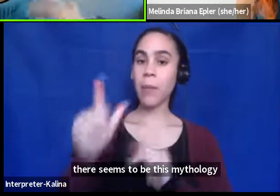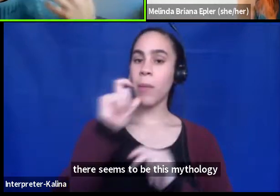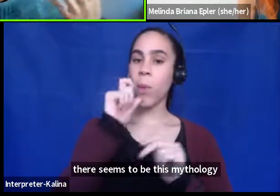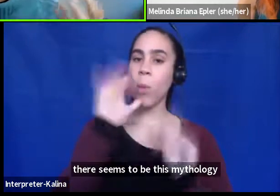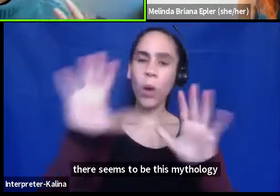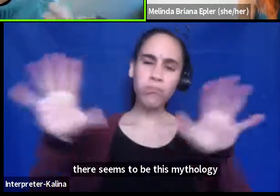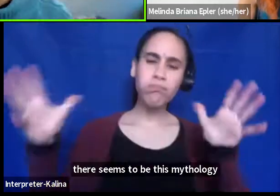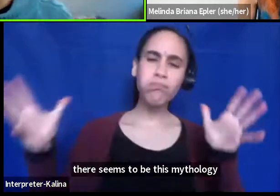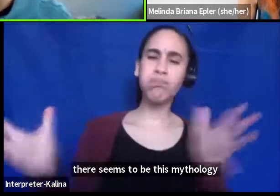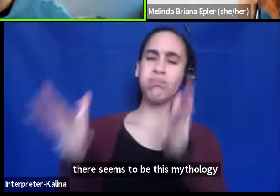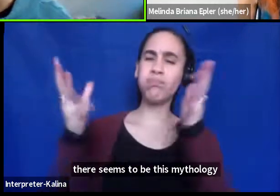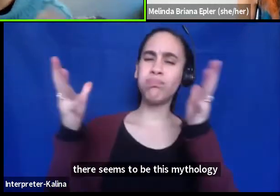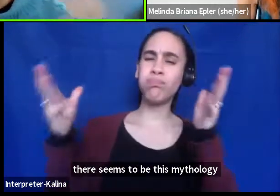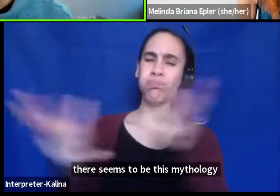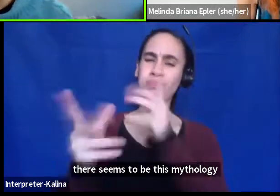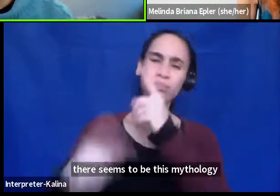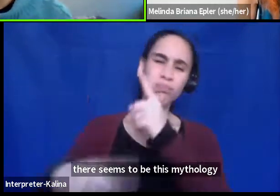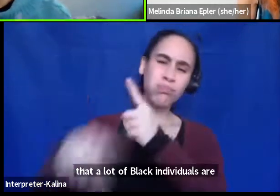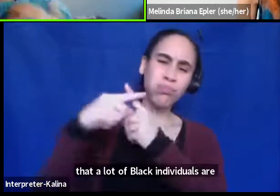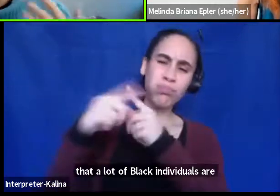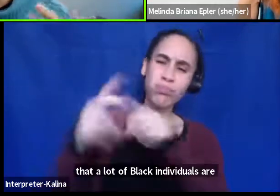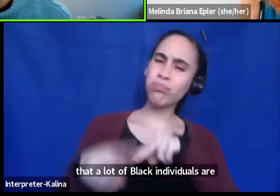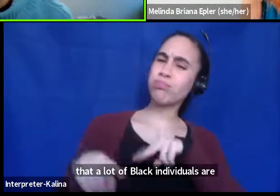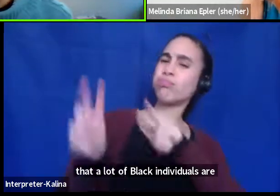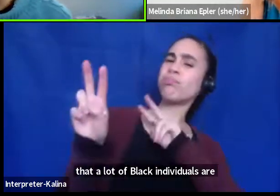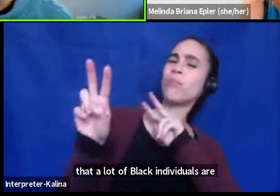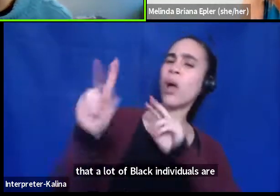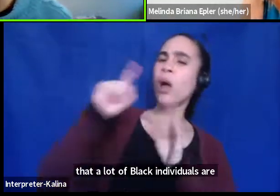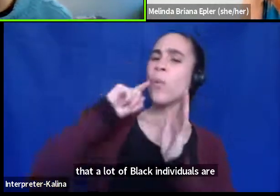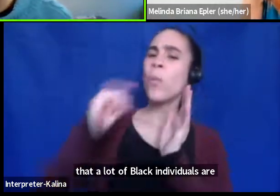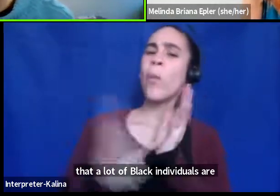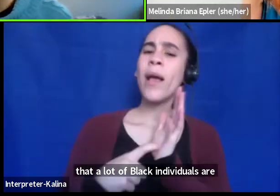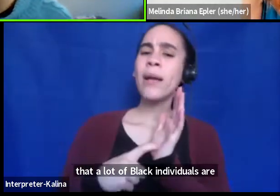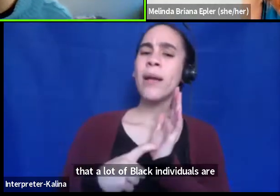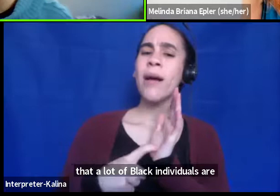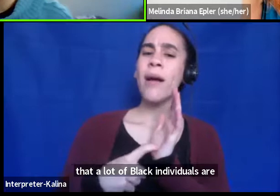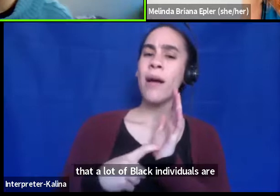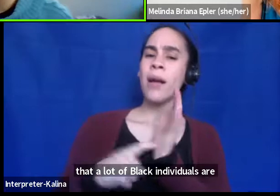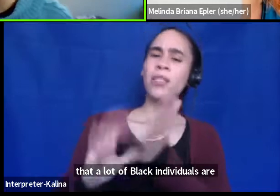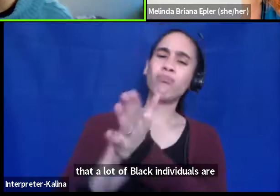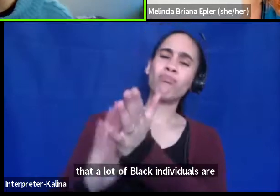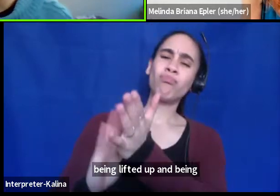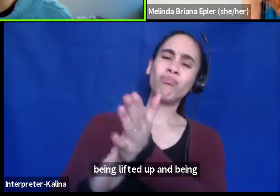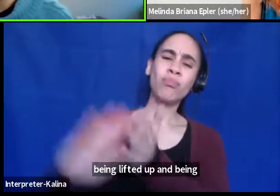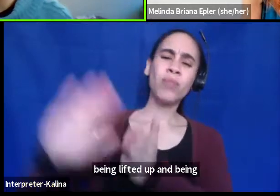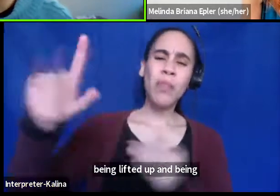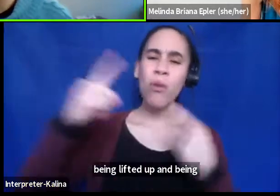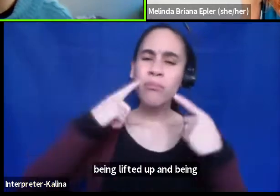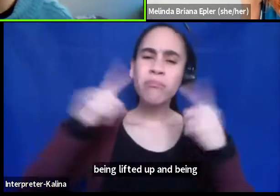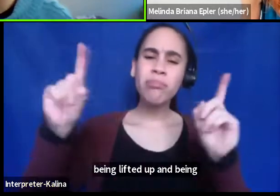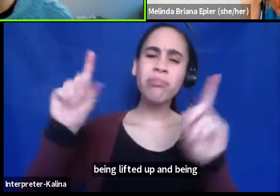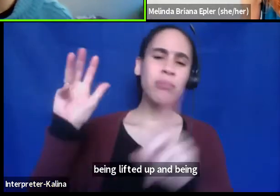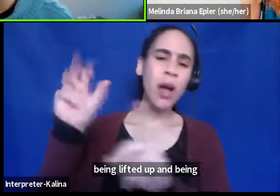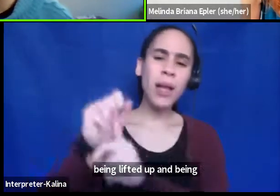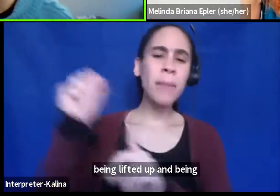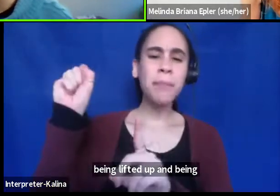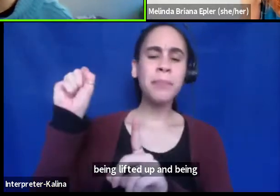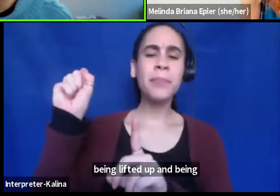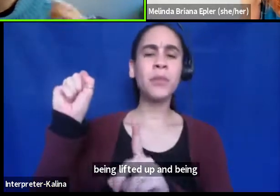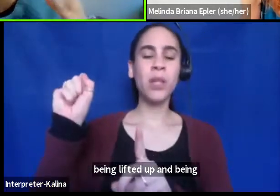right, and being recognized for their achievements and accomplishments. And I think all of